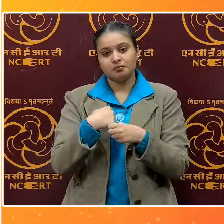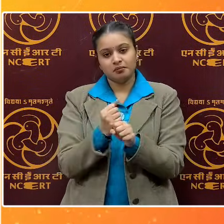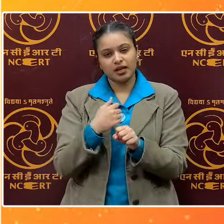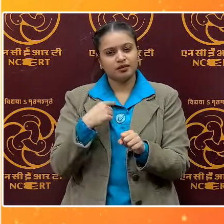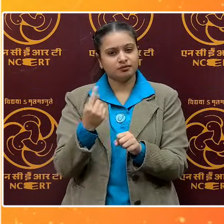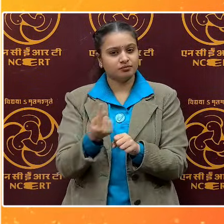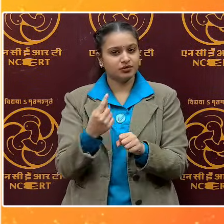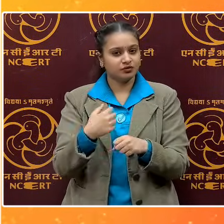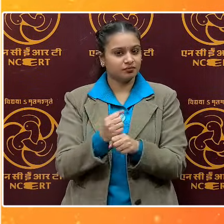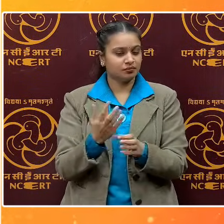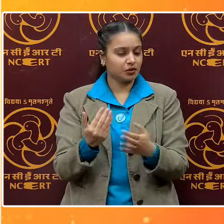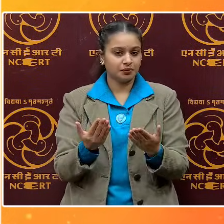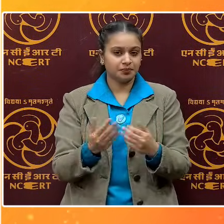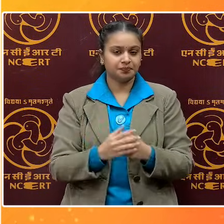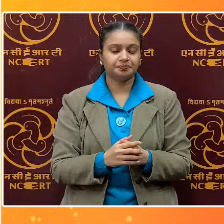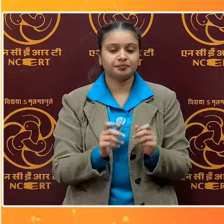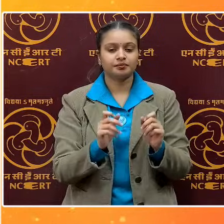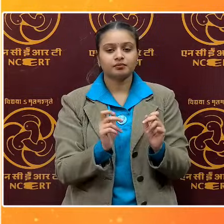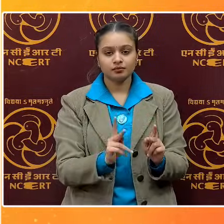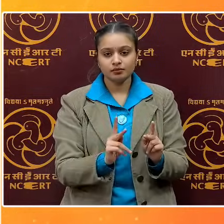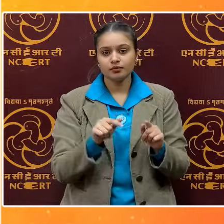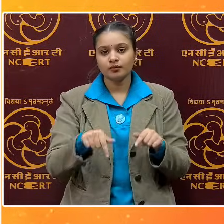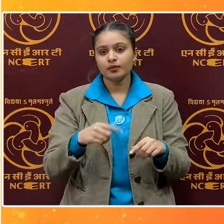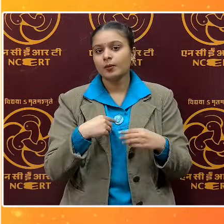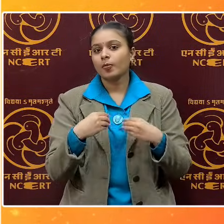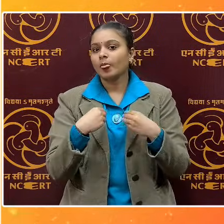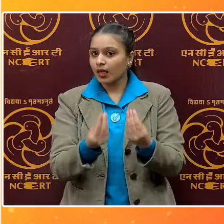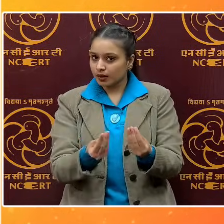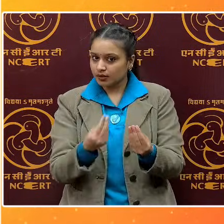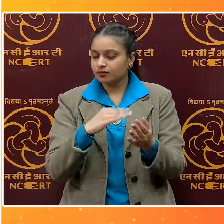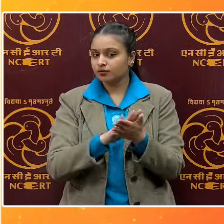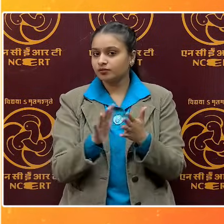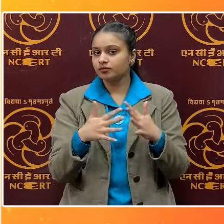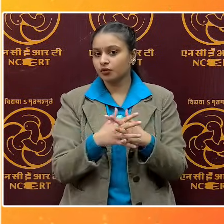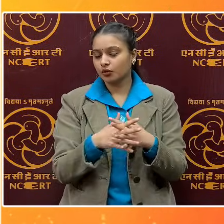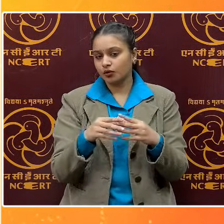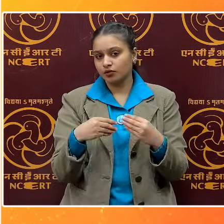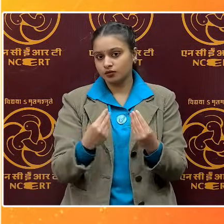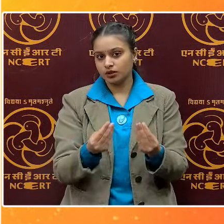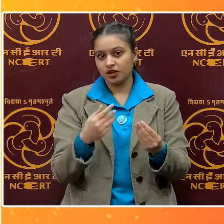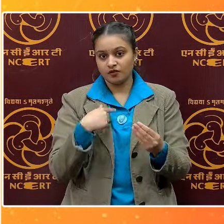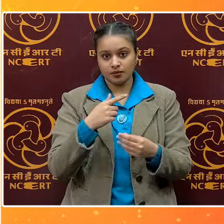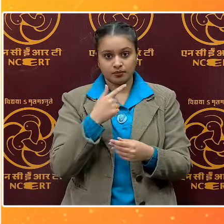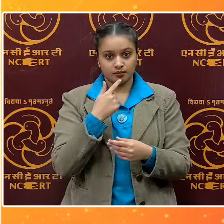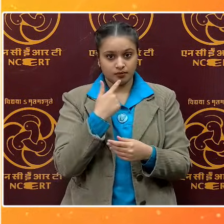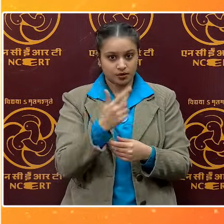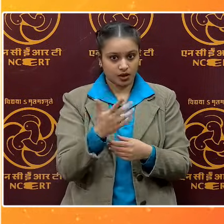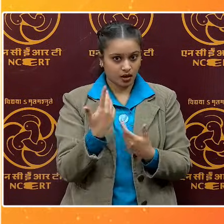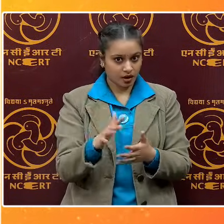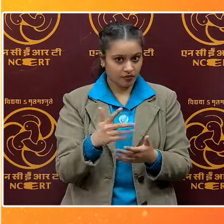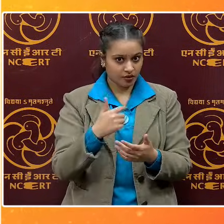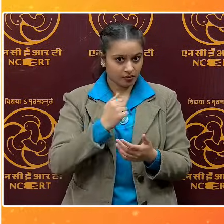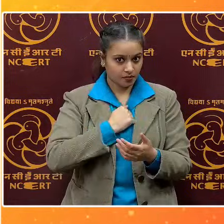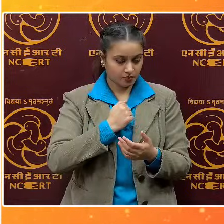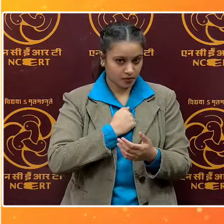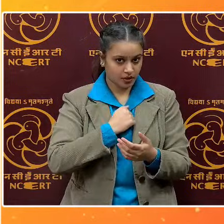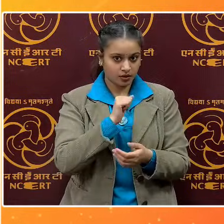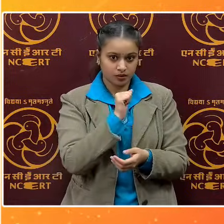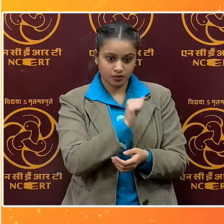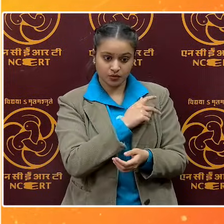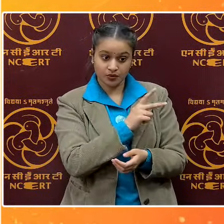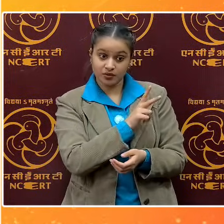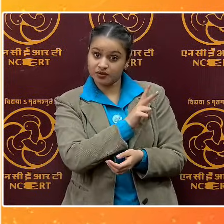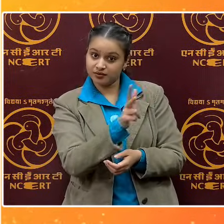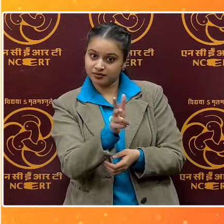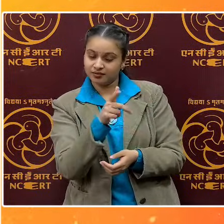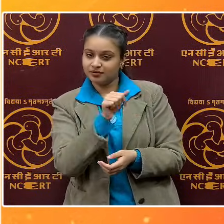unique. Okay. So I give you that assignment only. I have told mine and you have to tell